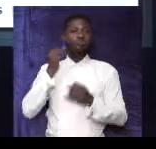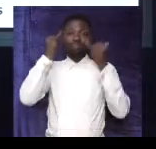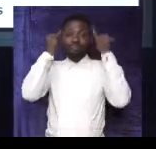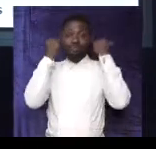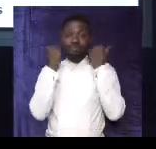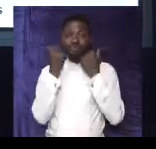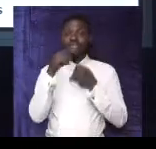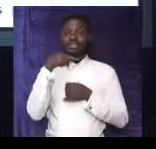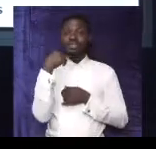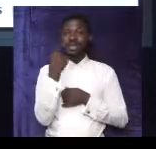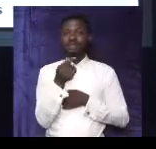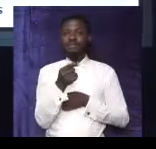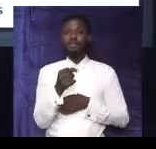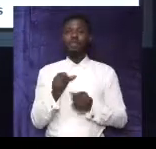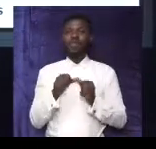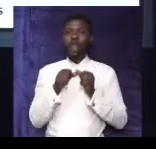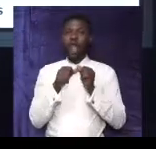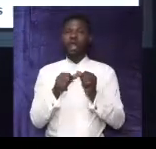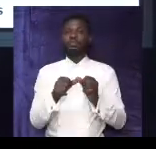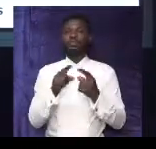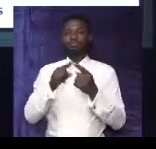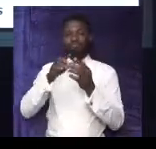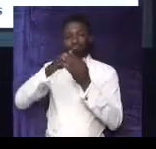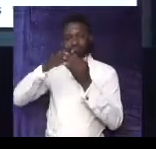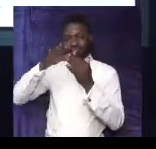Uncle Popo says, keep on studying.